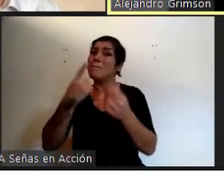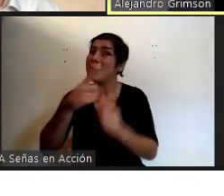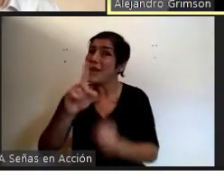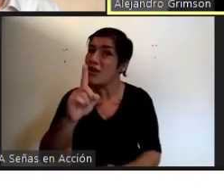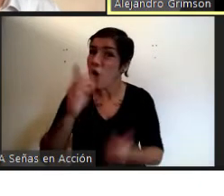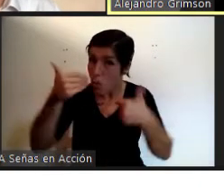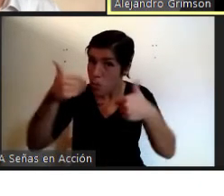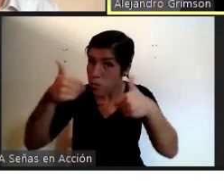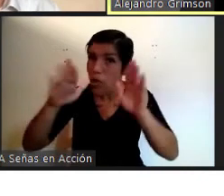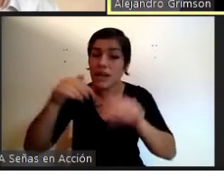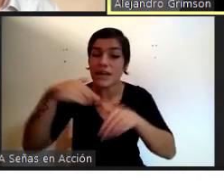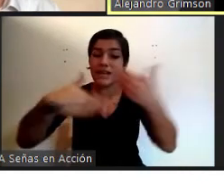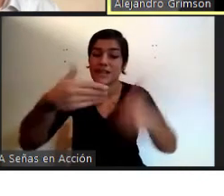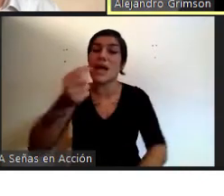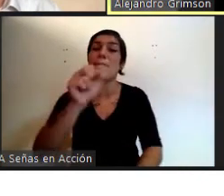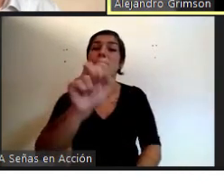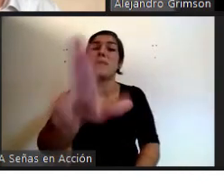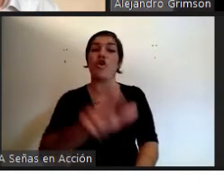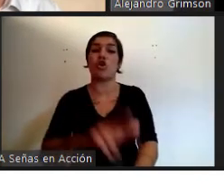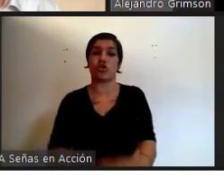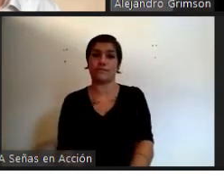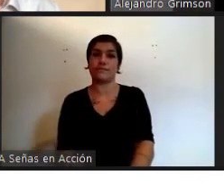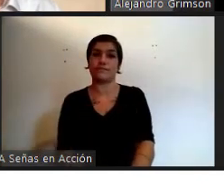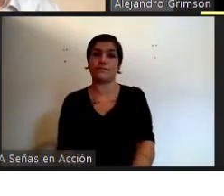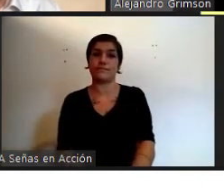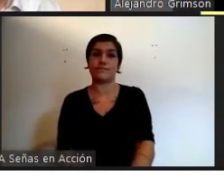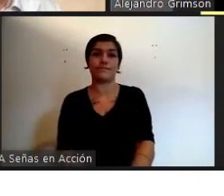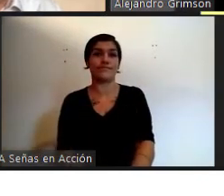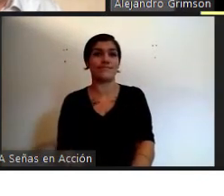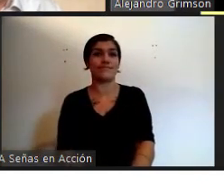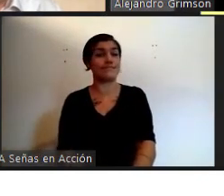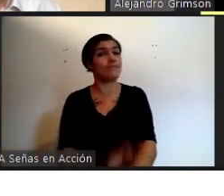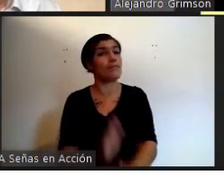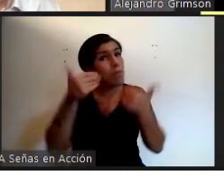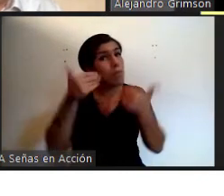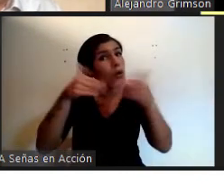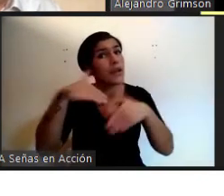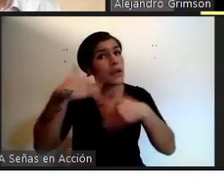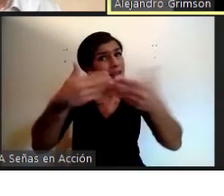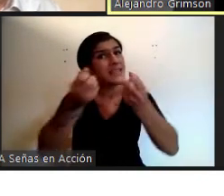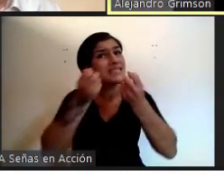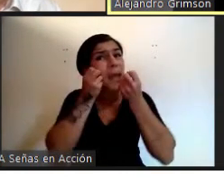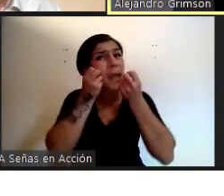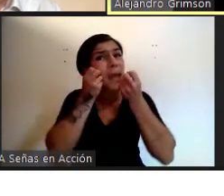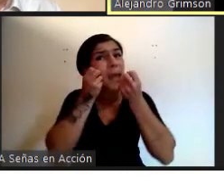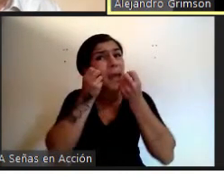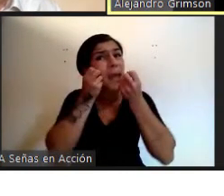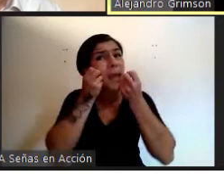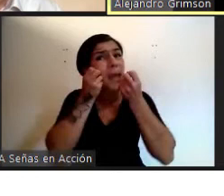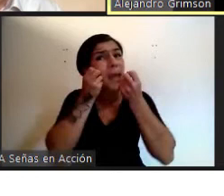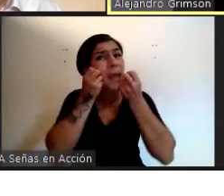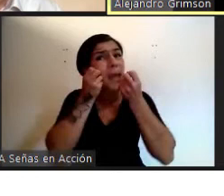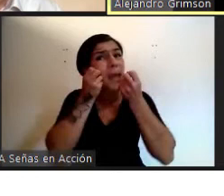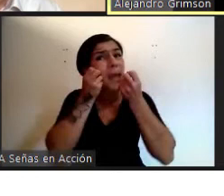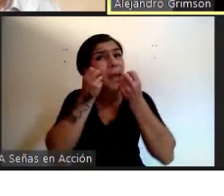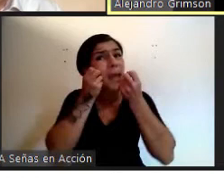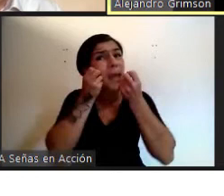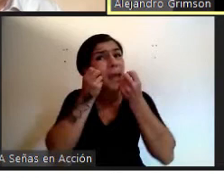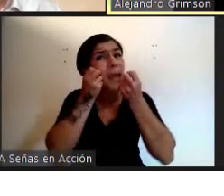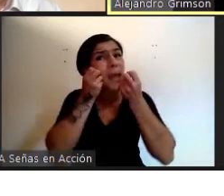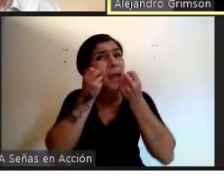though. And if it were better, at a minimum, we will